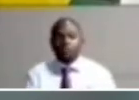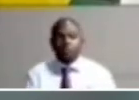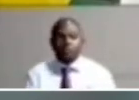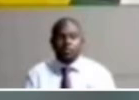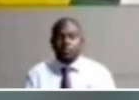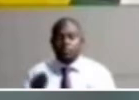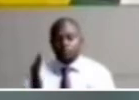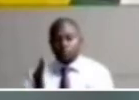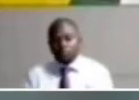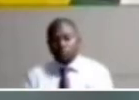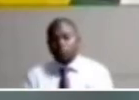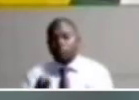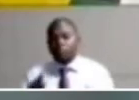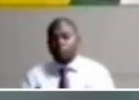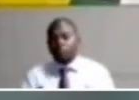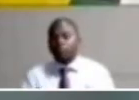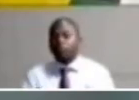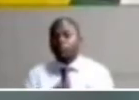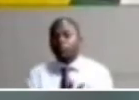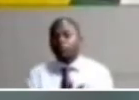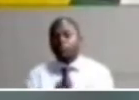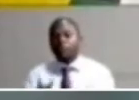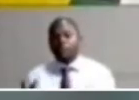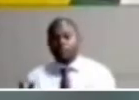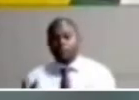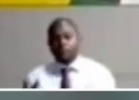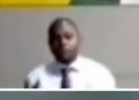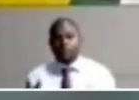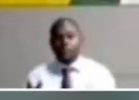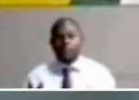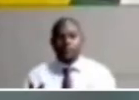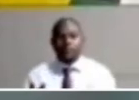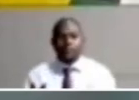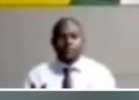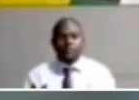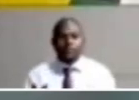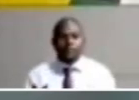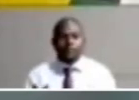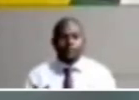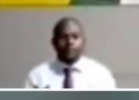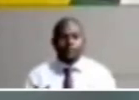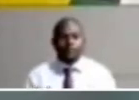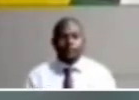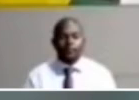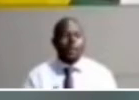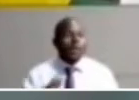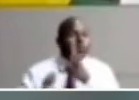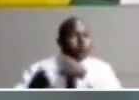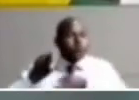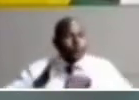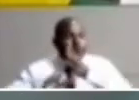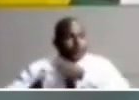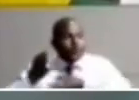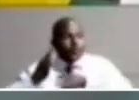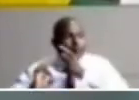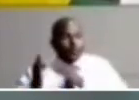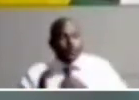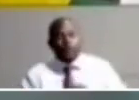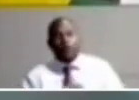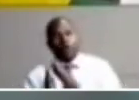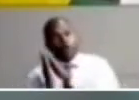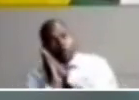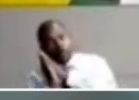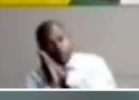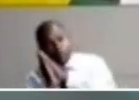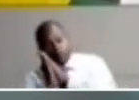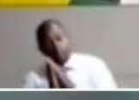suspend production for 2 weeks. saloons, lodges, and garages should